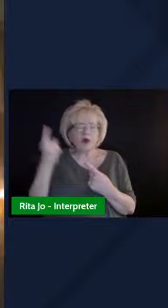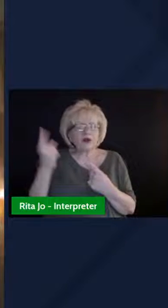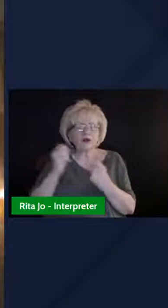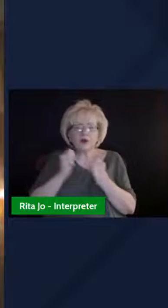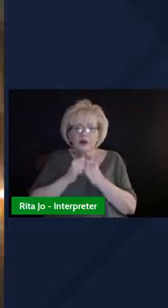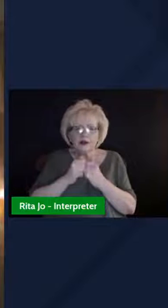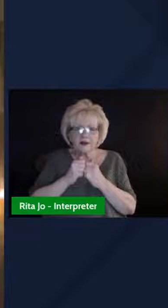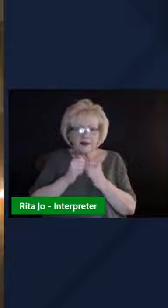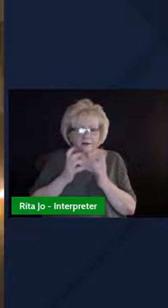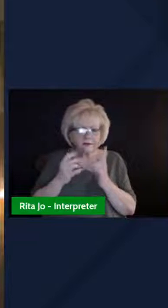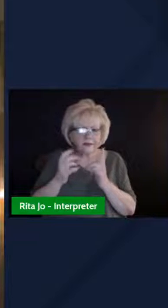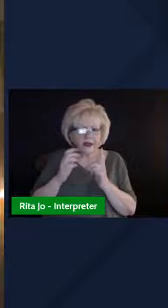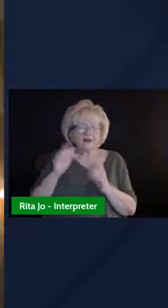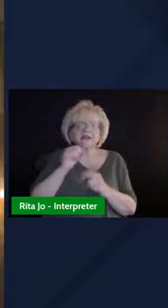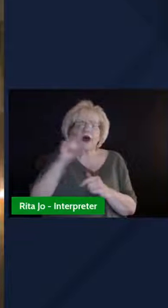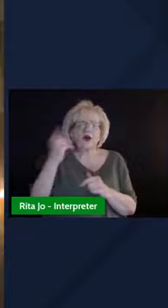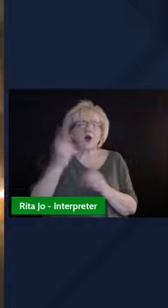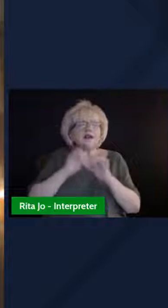would make.